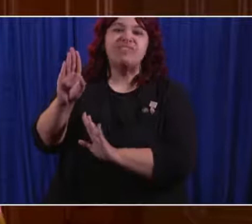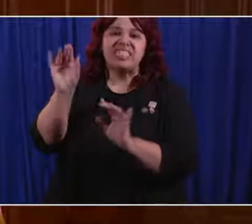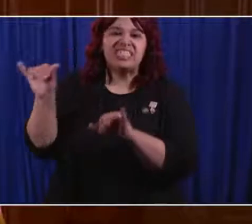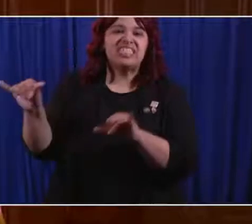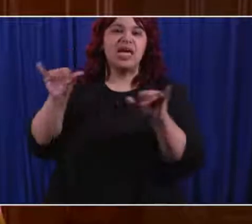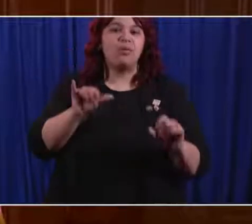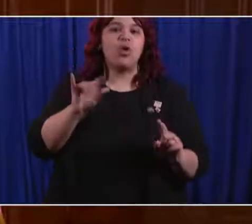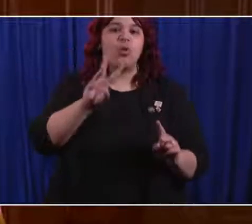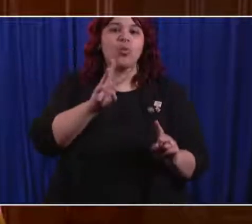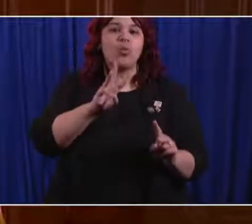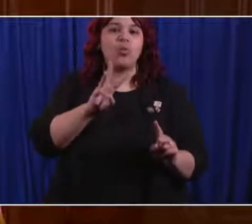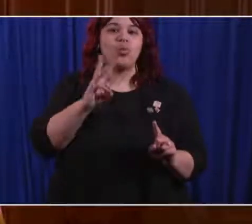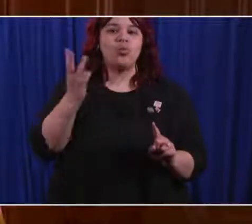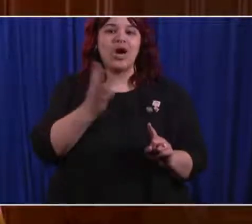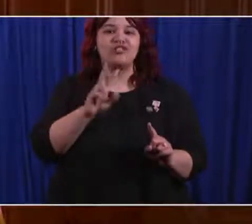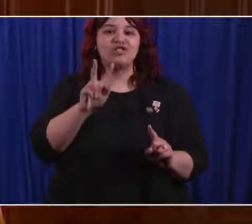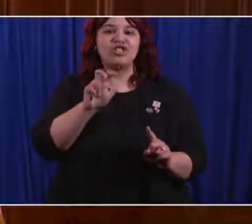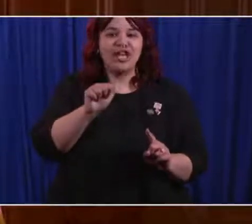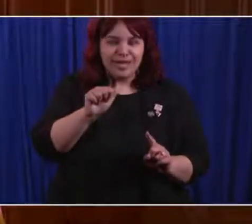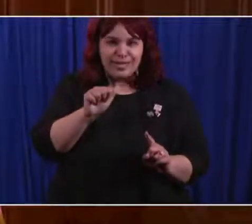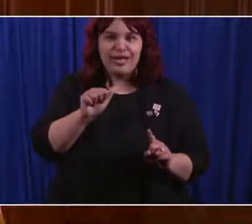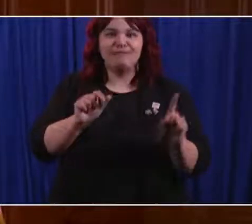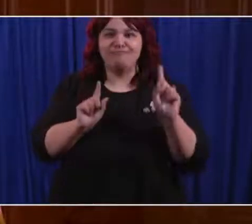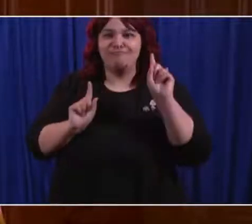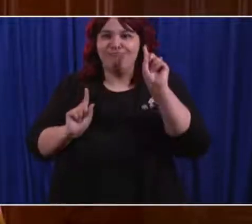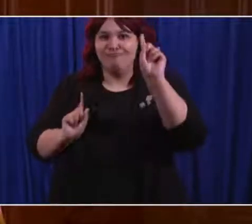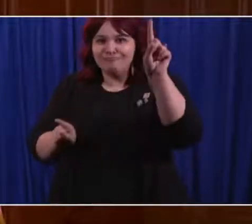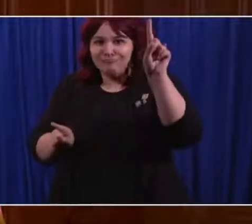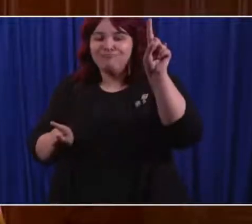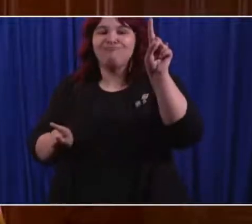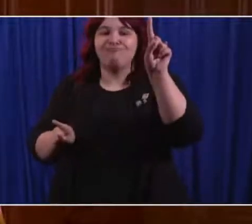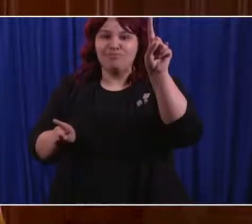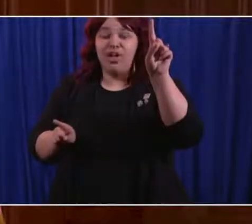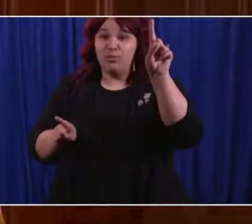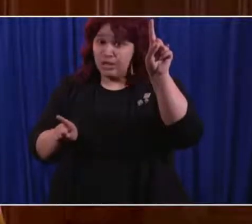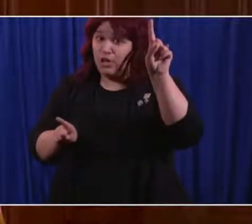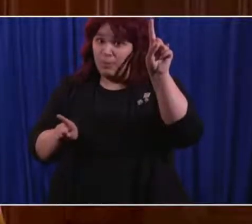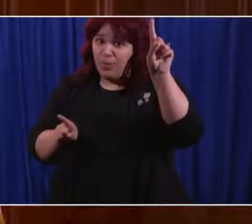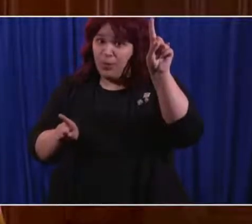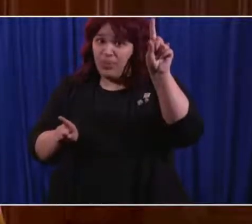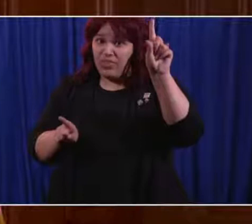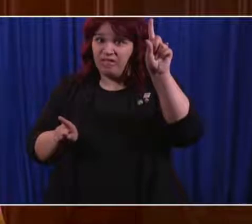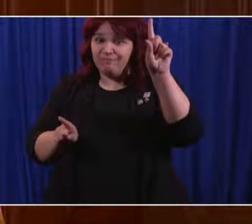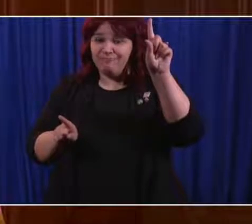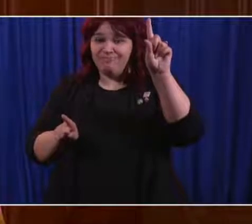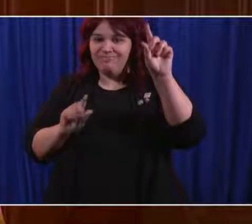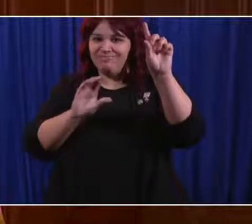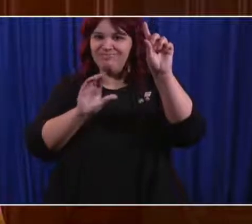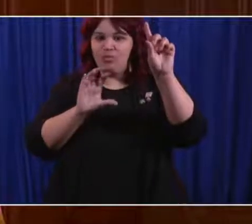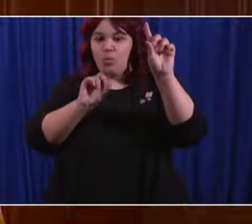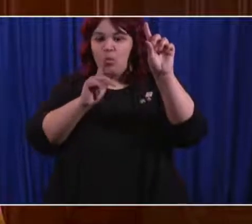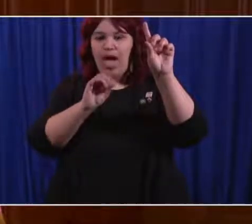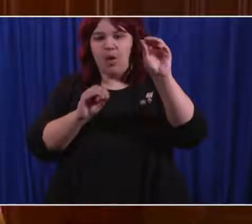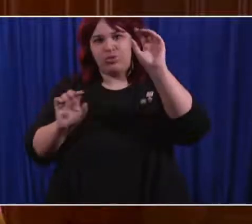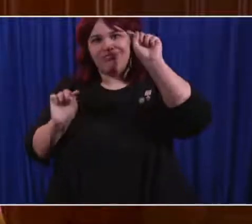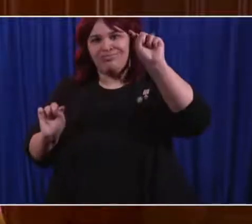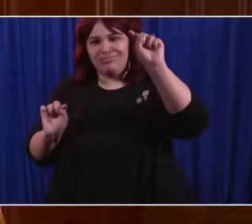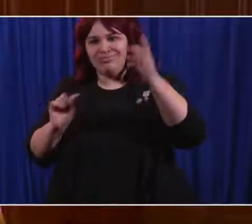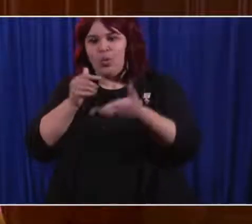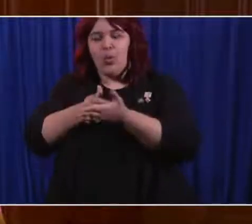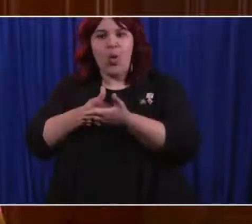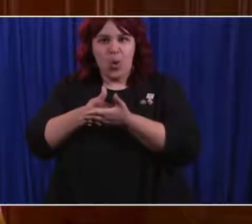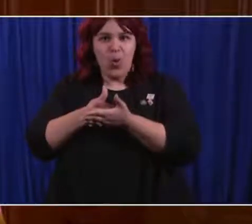Virginia, in certain parts of the state. Both states, of course, border on Ohio. And as Dr. Vanderhoff has talked about